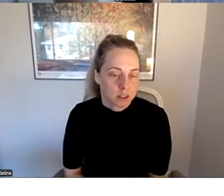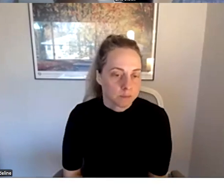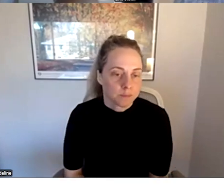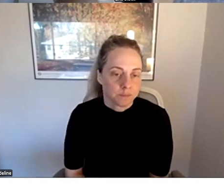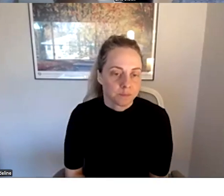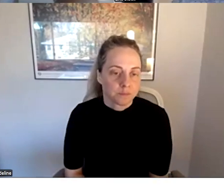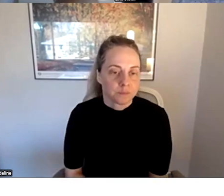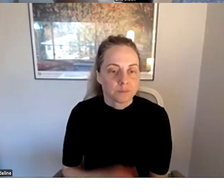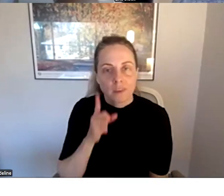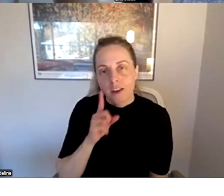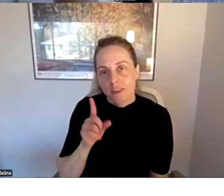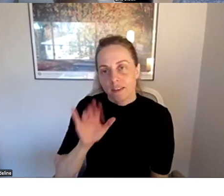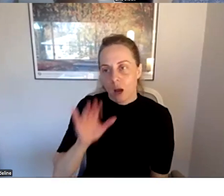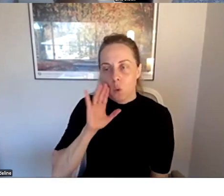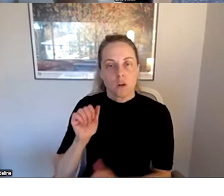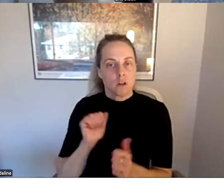That I think is going to be the game changer.